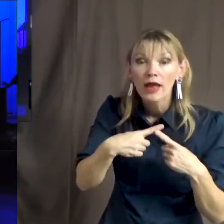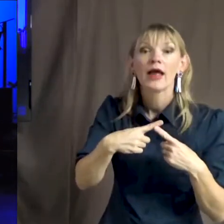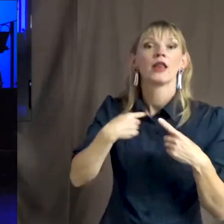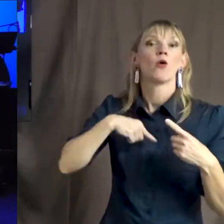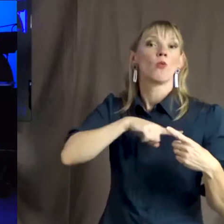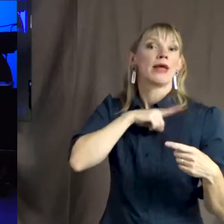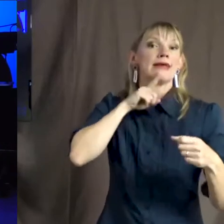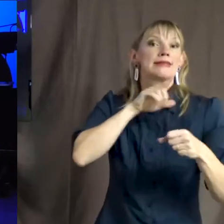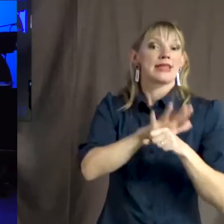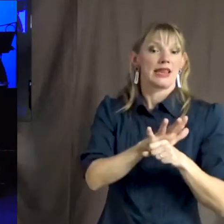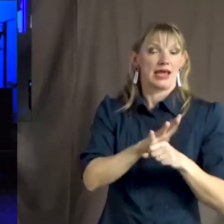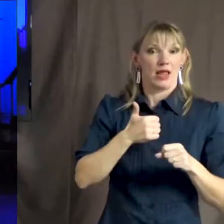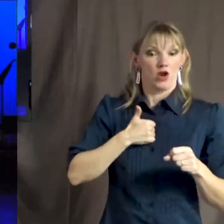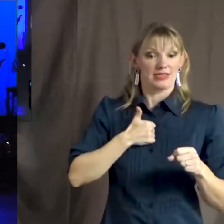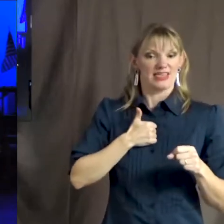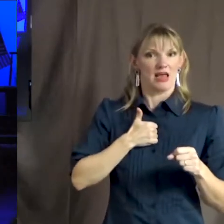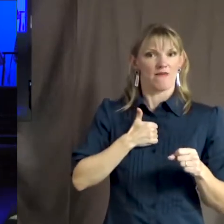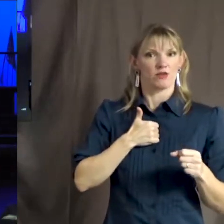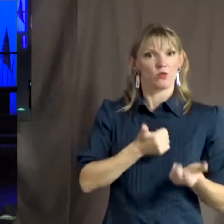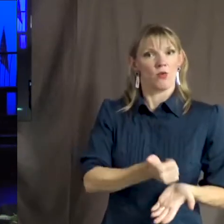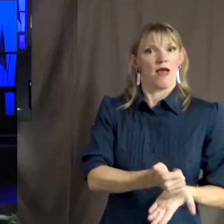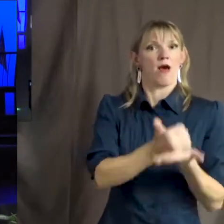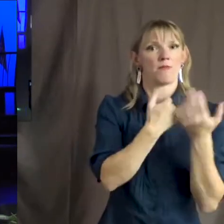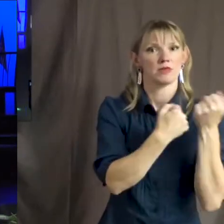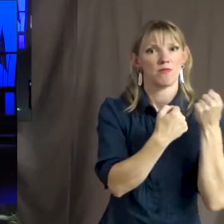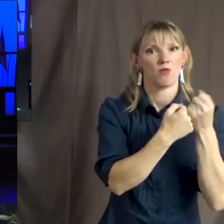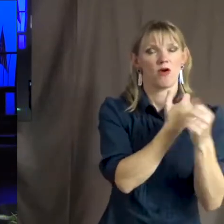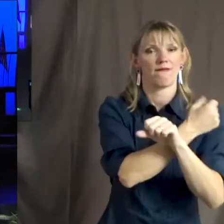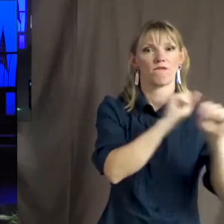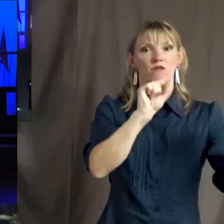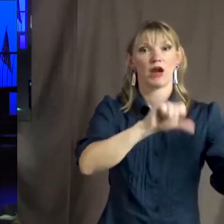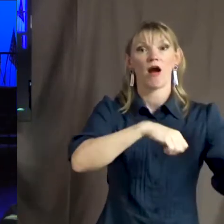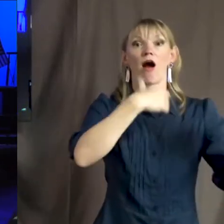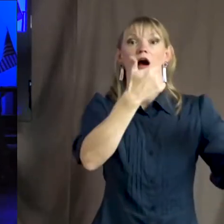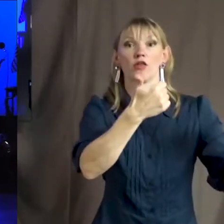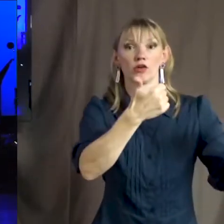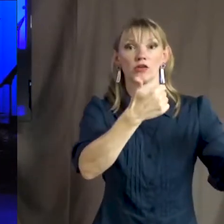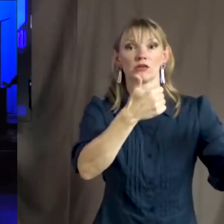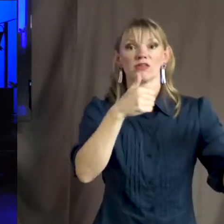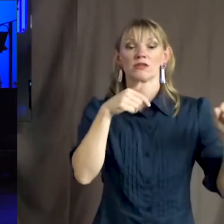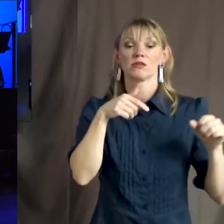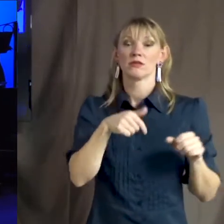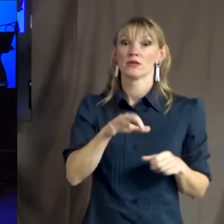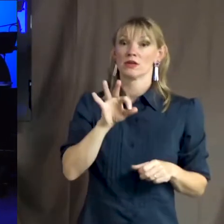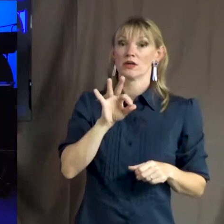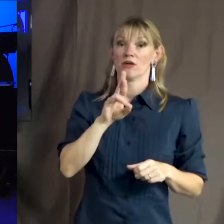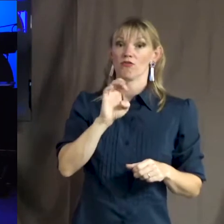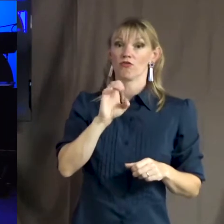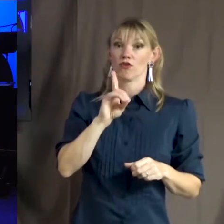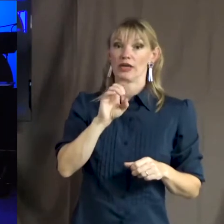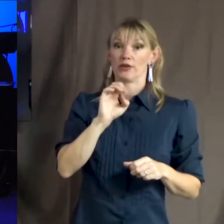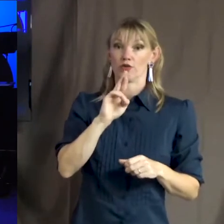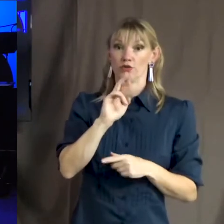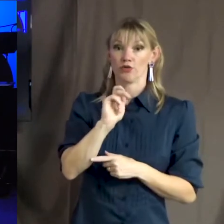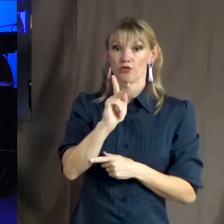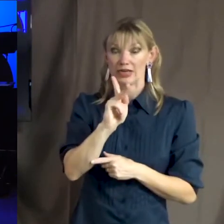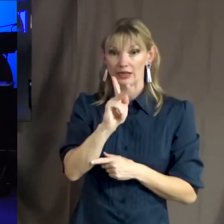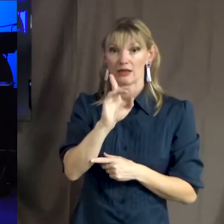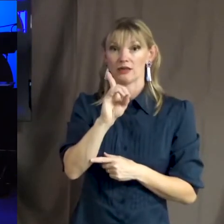those around us. And for over 50 years, this man who would become Frederick Douglass